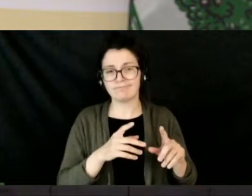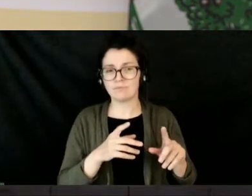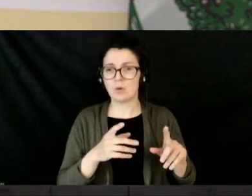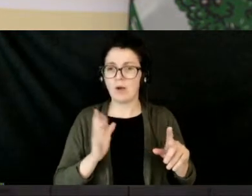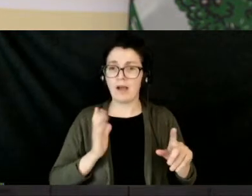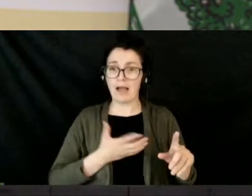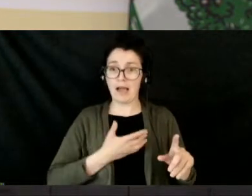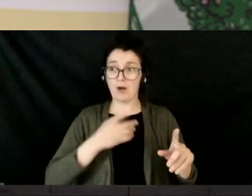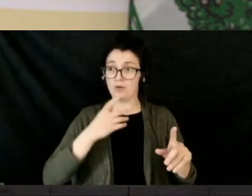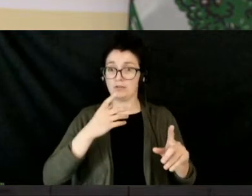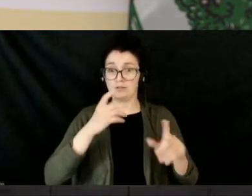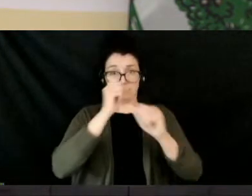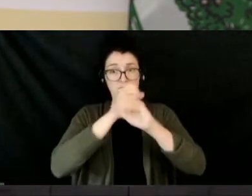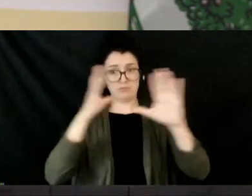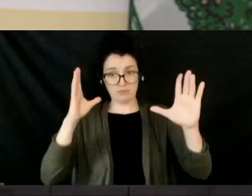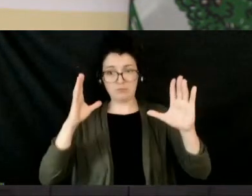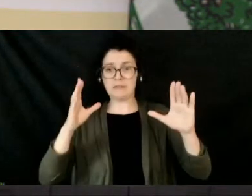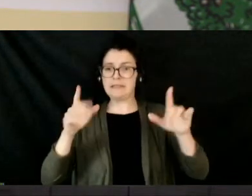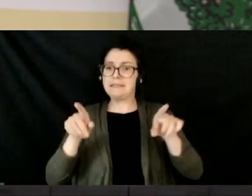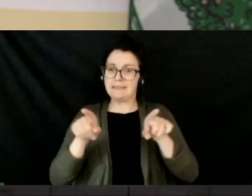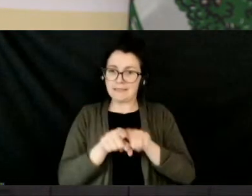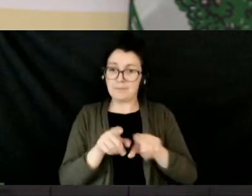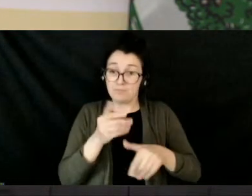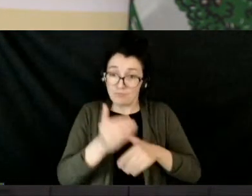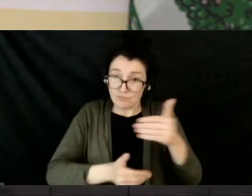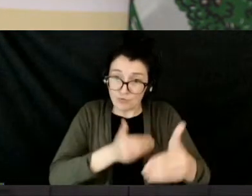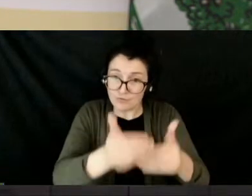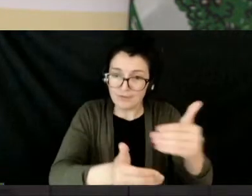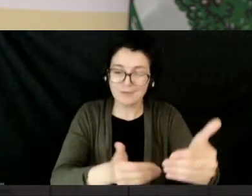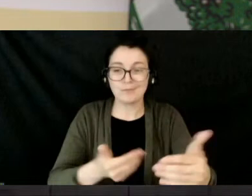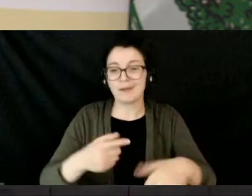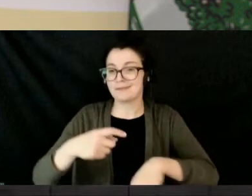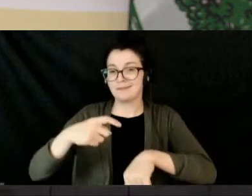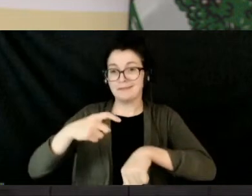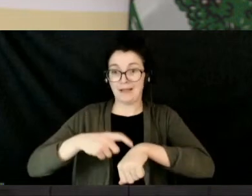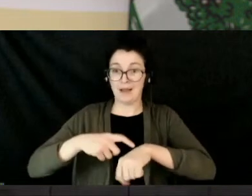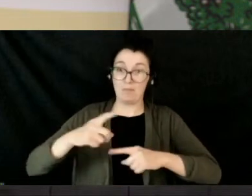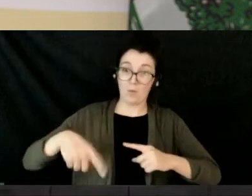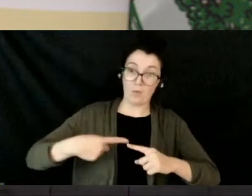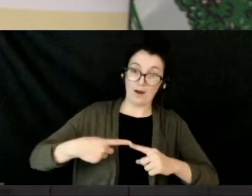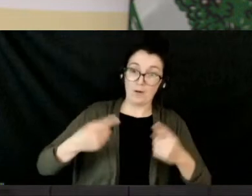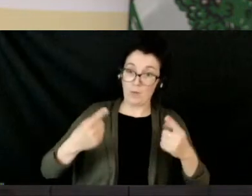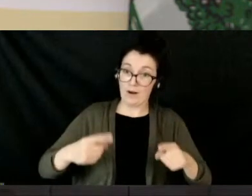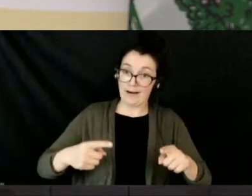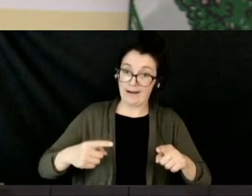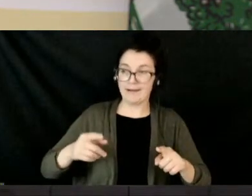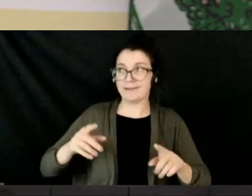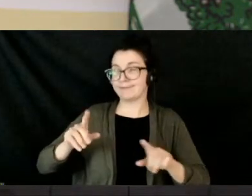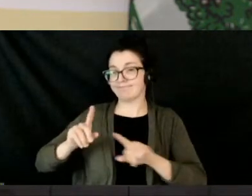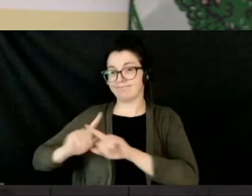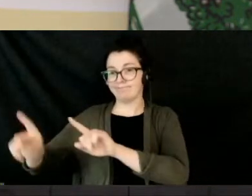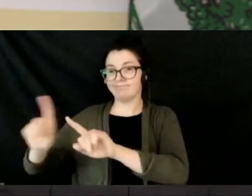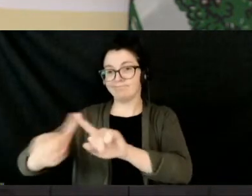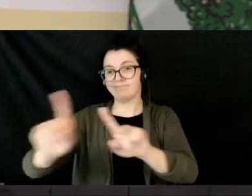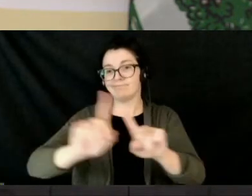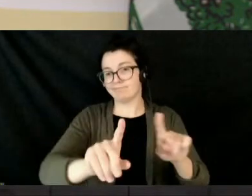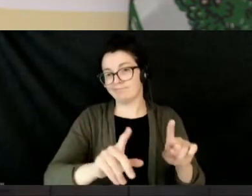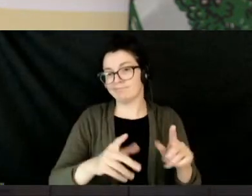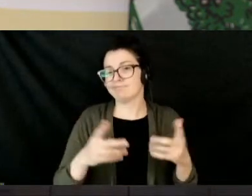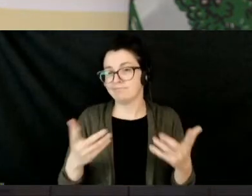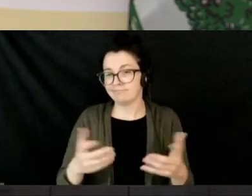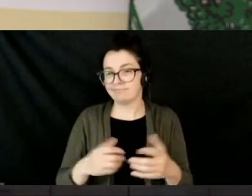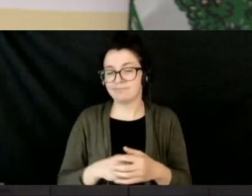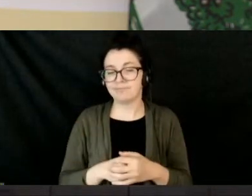in that regard. And I think from the Atlantic bubble perspective, as I say, I